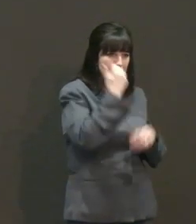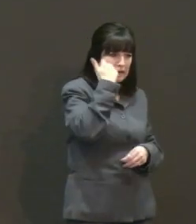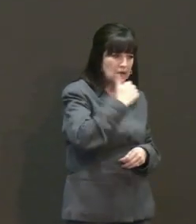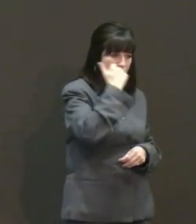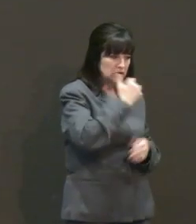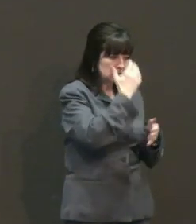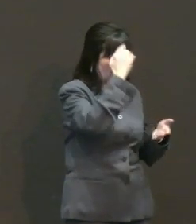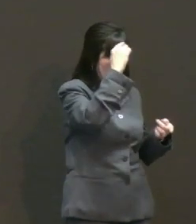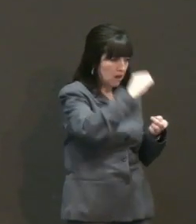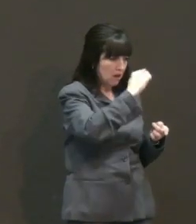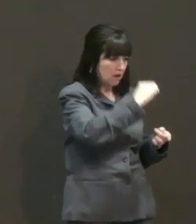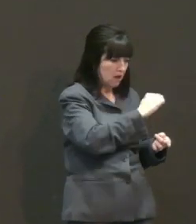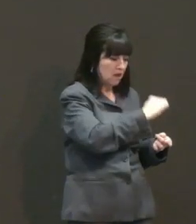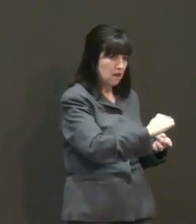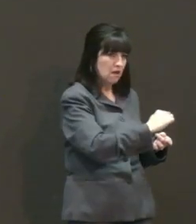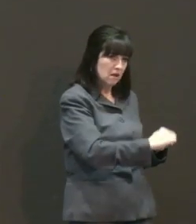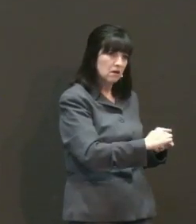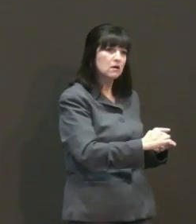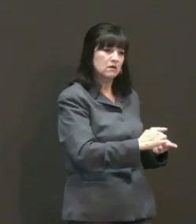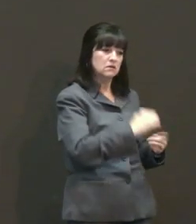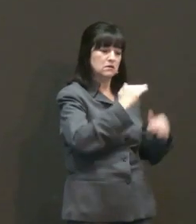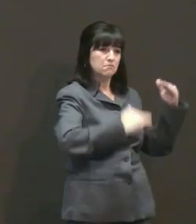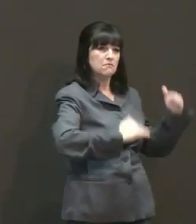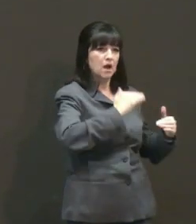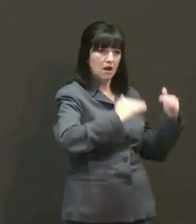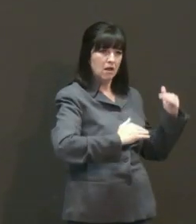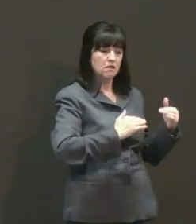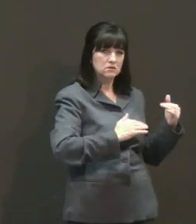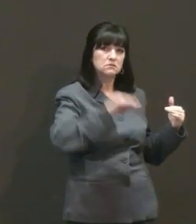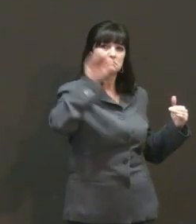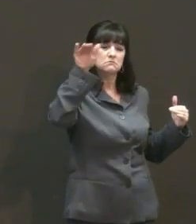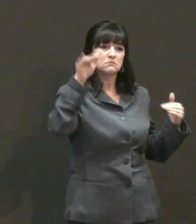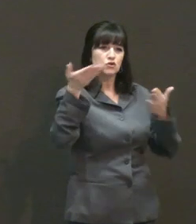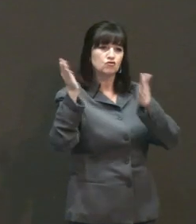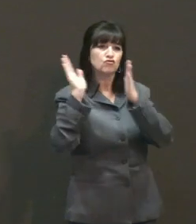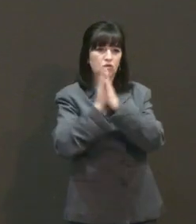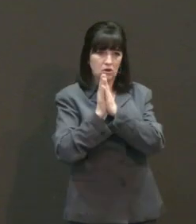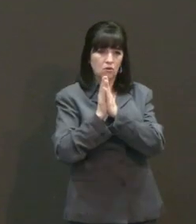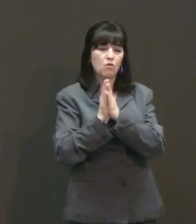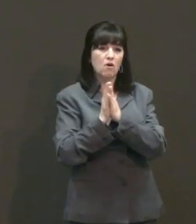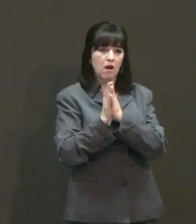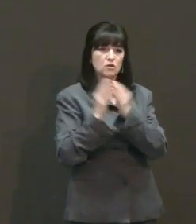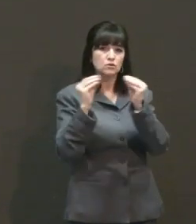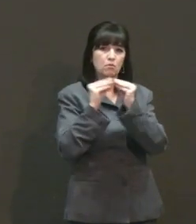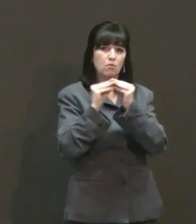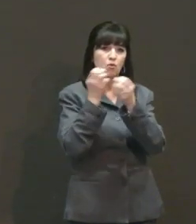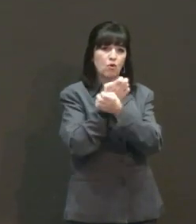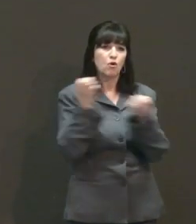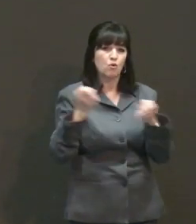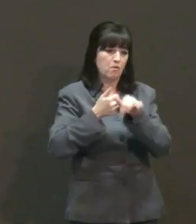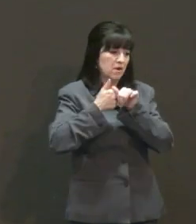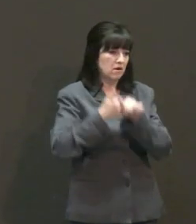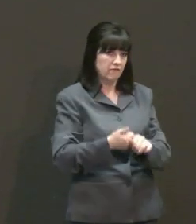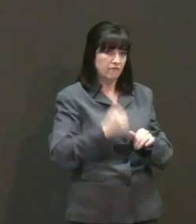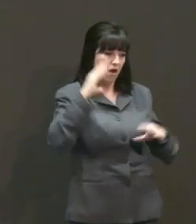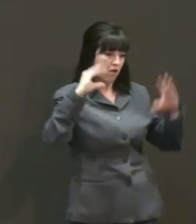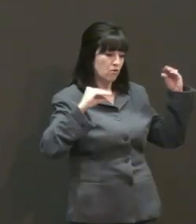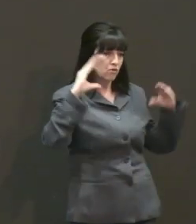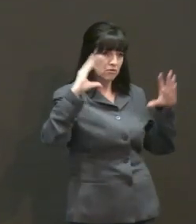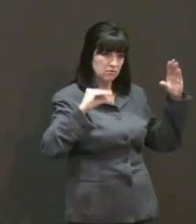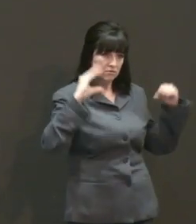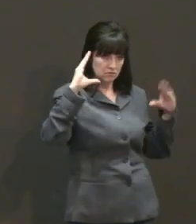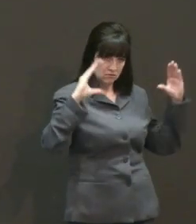recalibrated and re-requested stuff based on a 10 to 14 day burn rate, with under the same assumptions I mentioned before. As